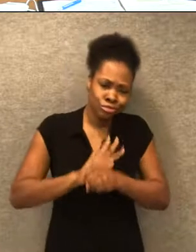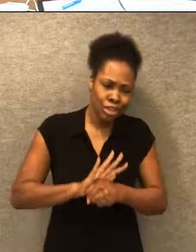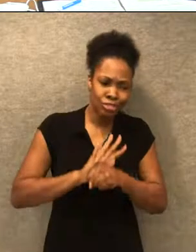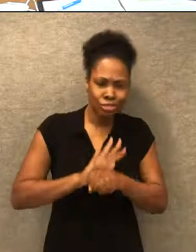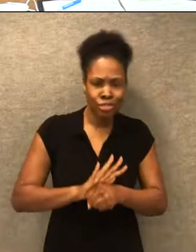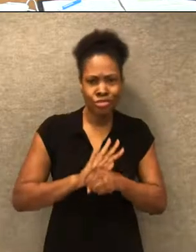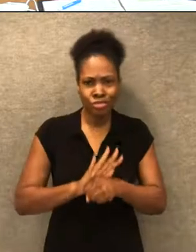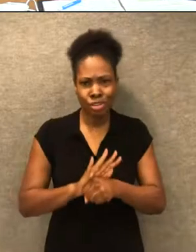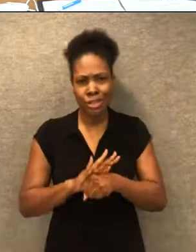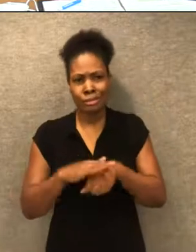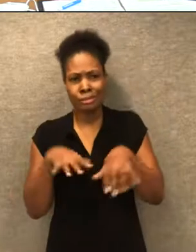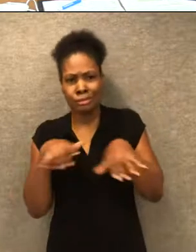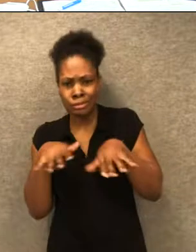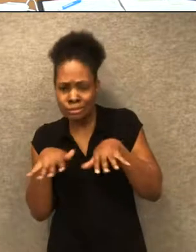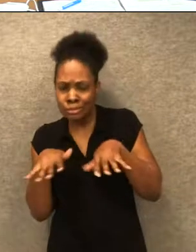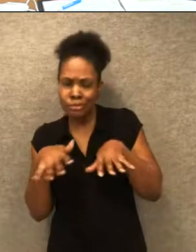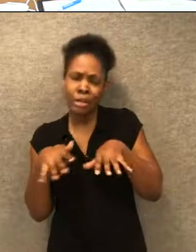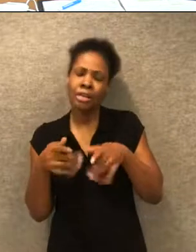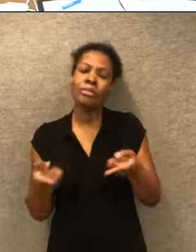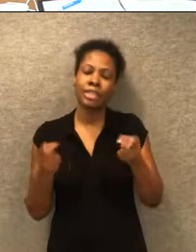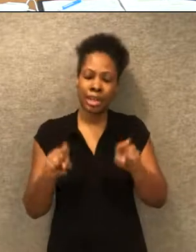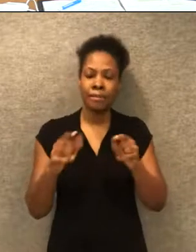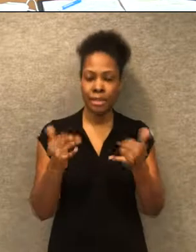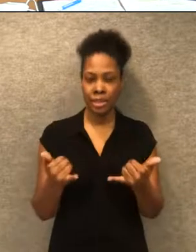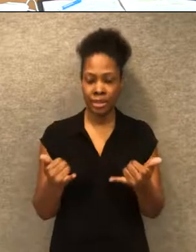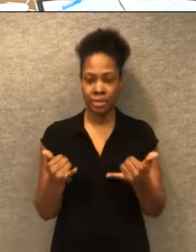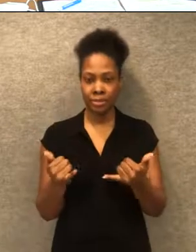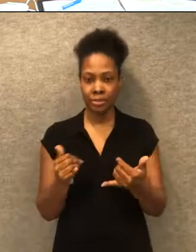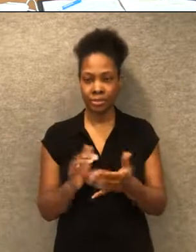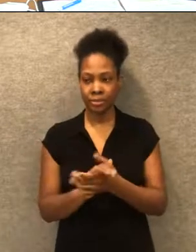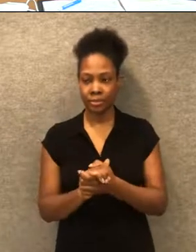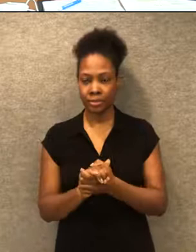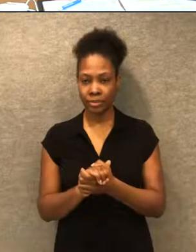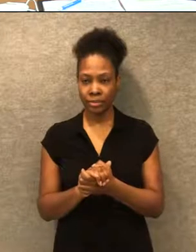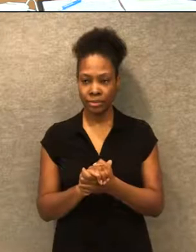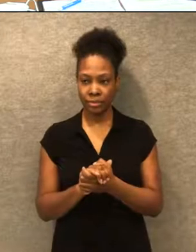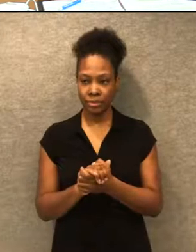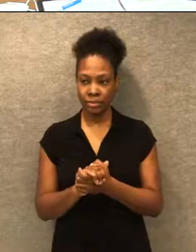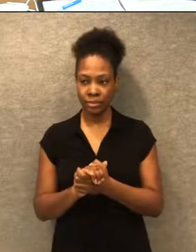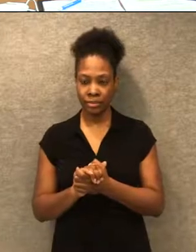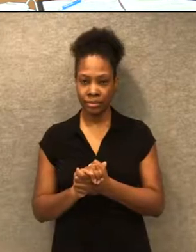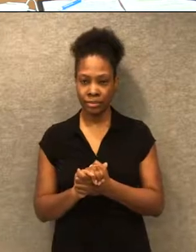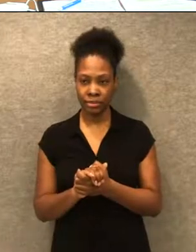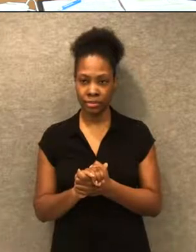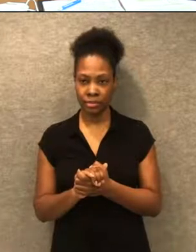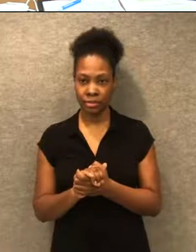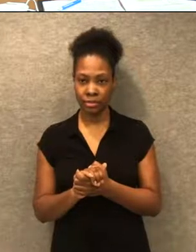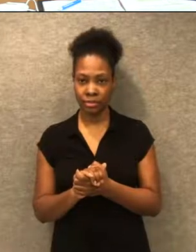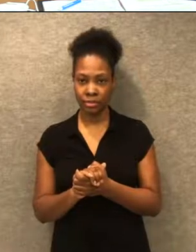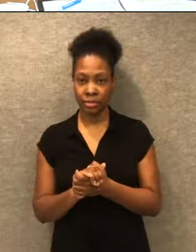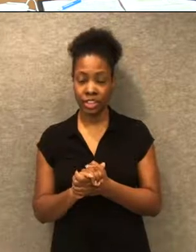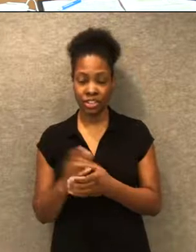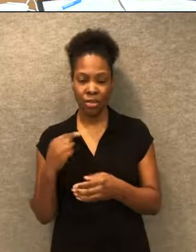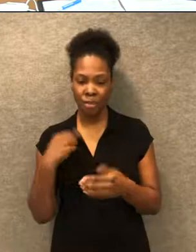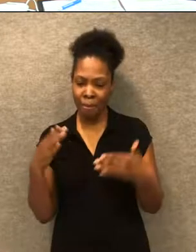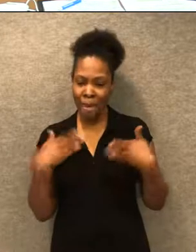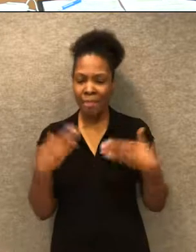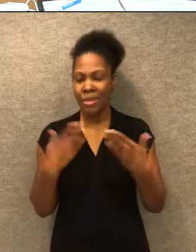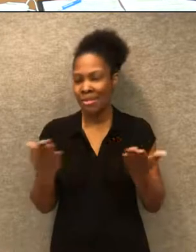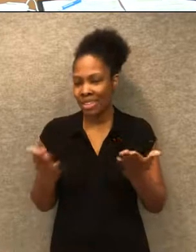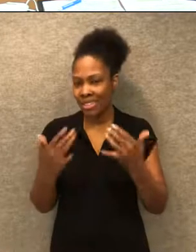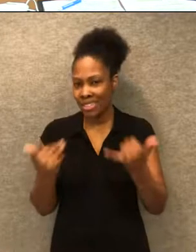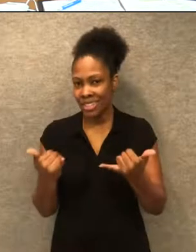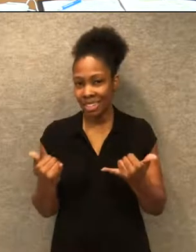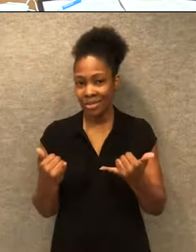the anxiety that being in this lockdown, being in this global pandemic can cause. And so I'm really happy to be here today